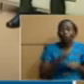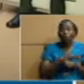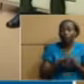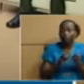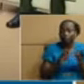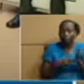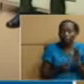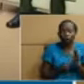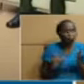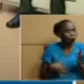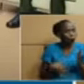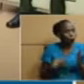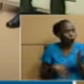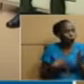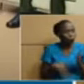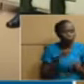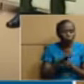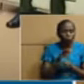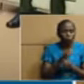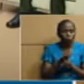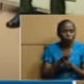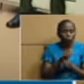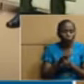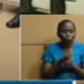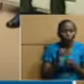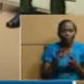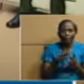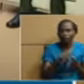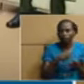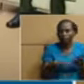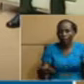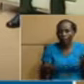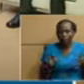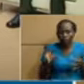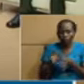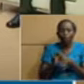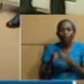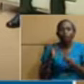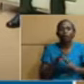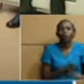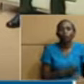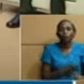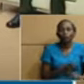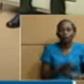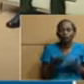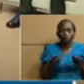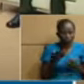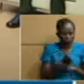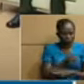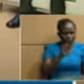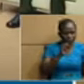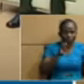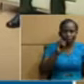be sending a lot of those down the cliff to join the vulnerable. Those are the ones living, I think Salima was talking about